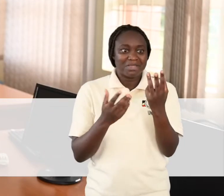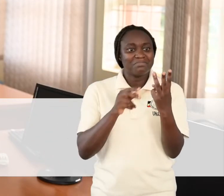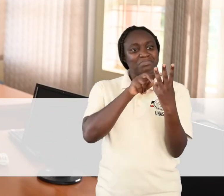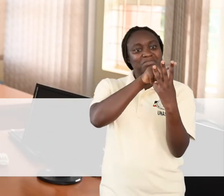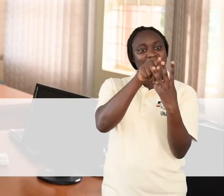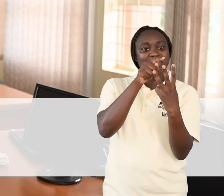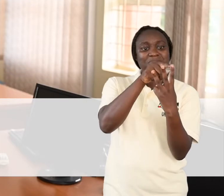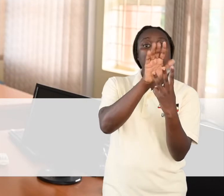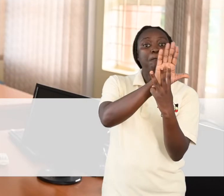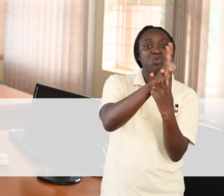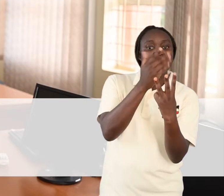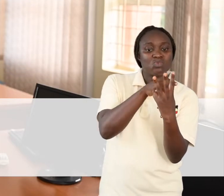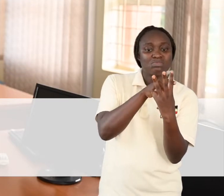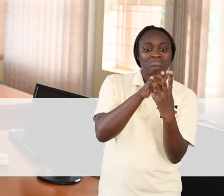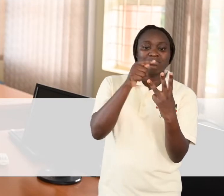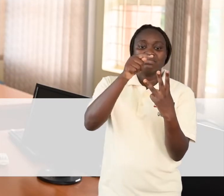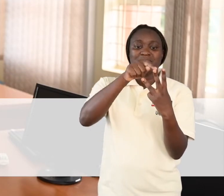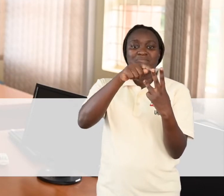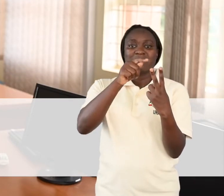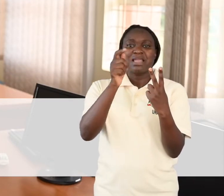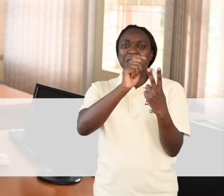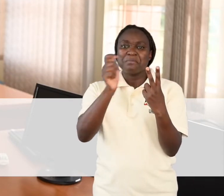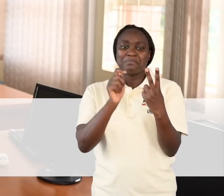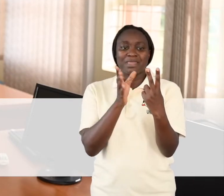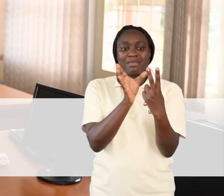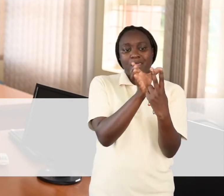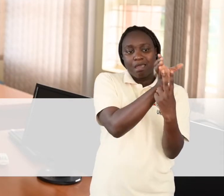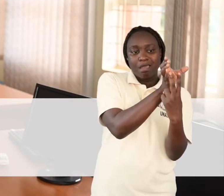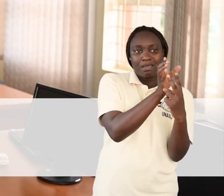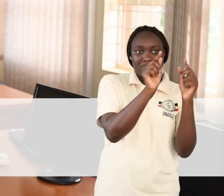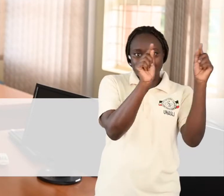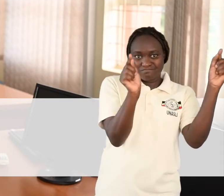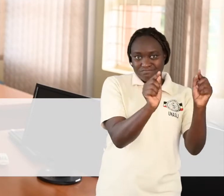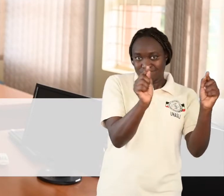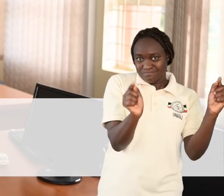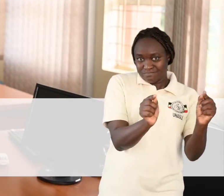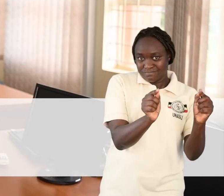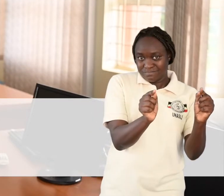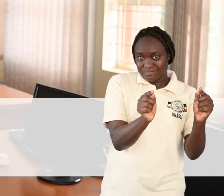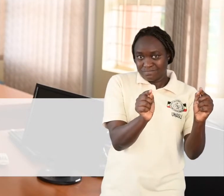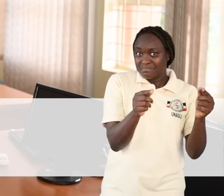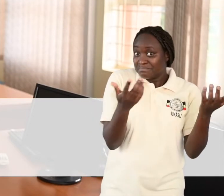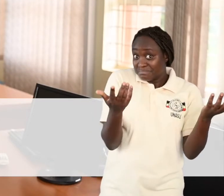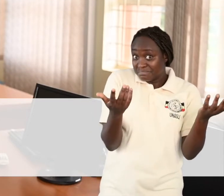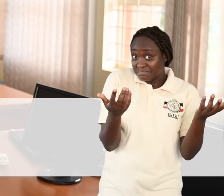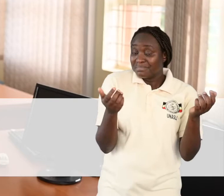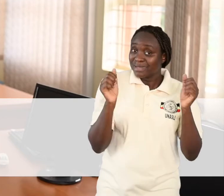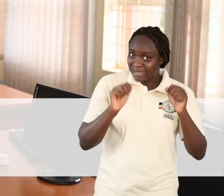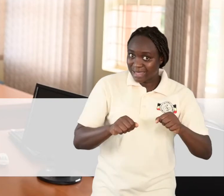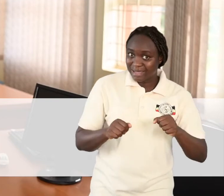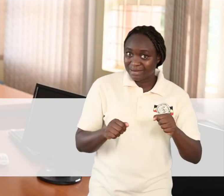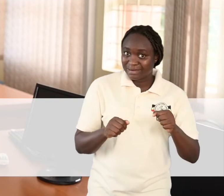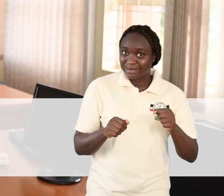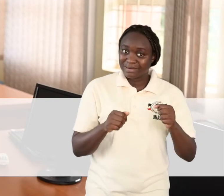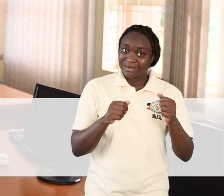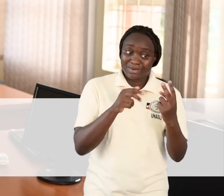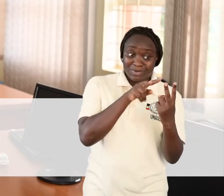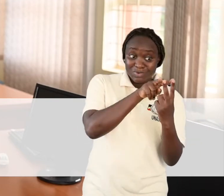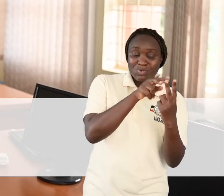book. It's also a smaller set got from the bigger set.